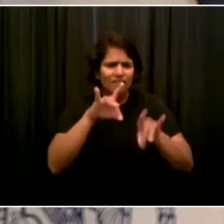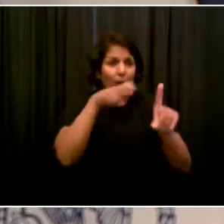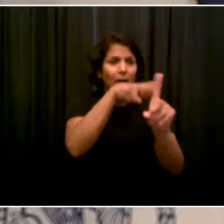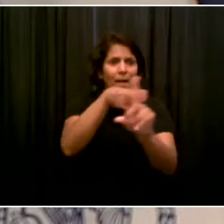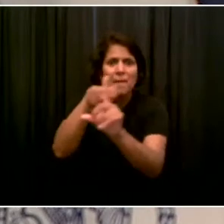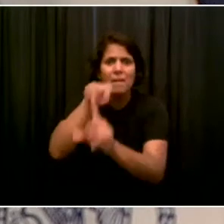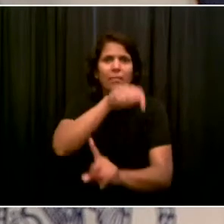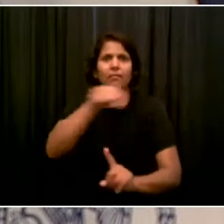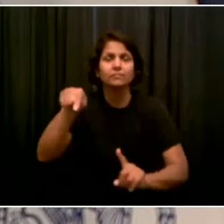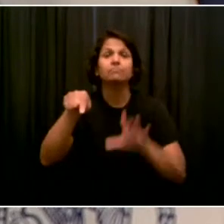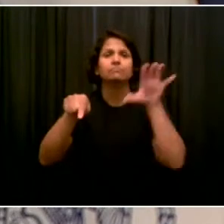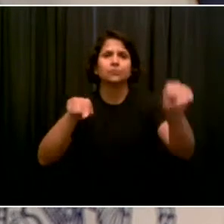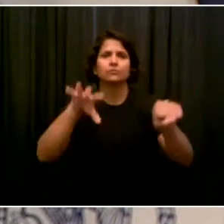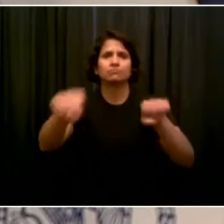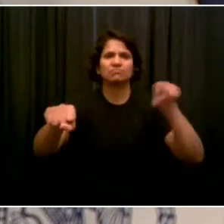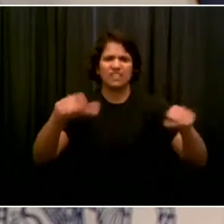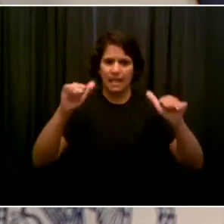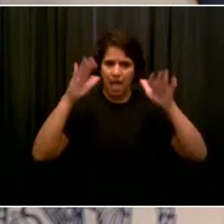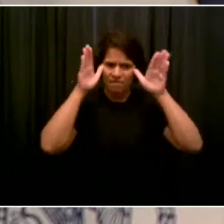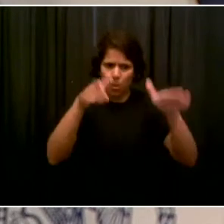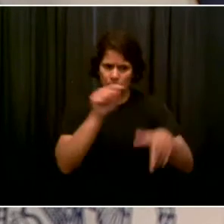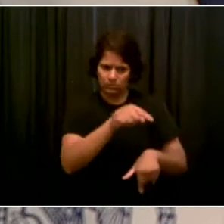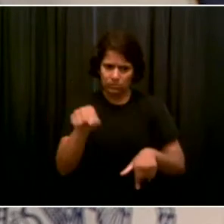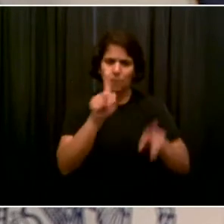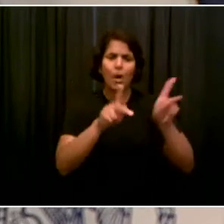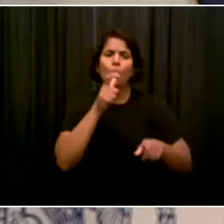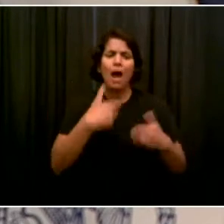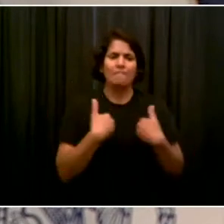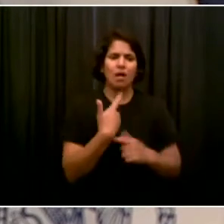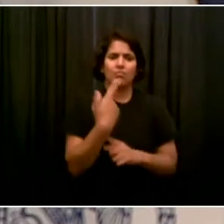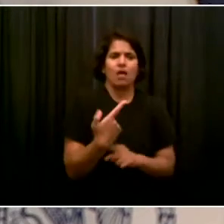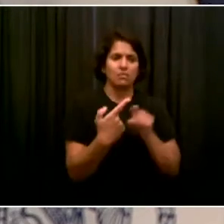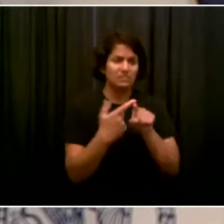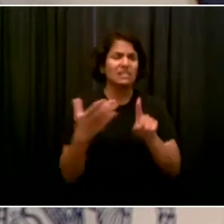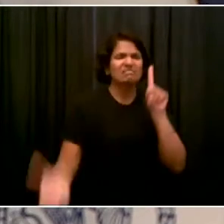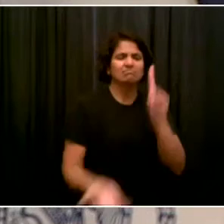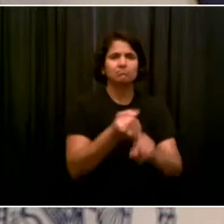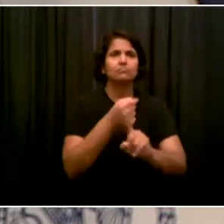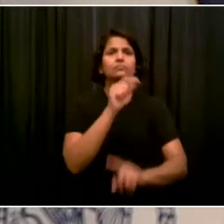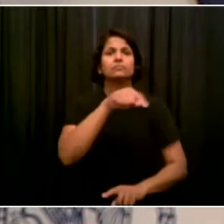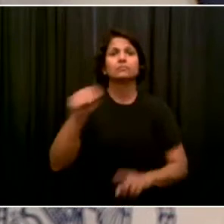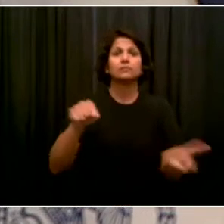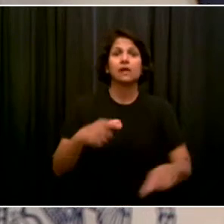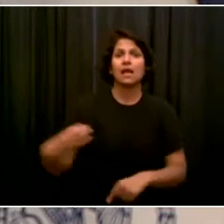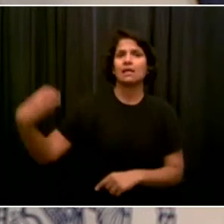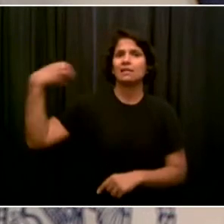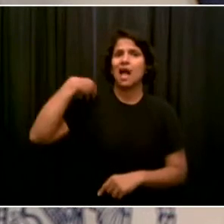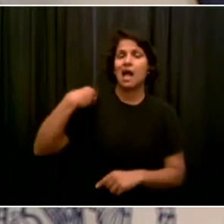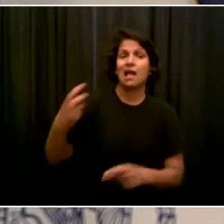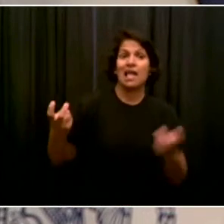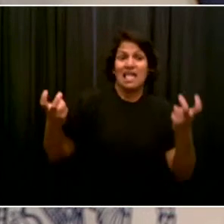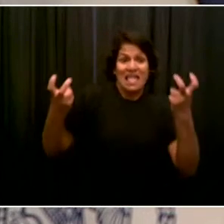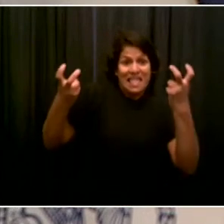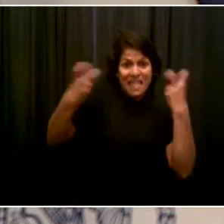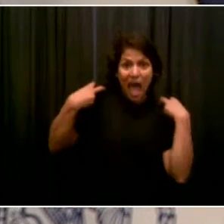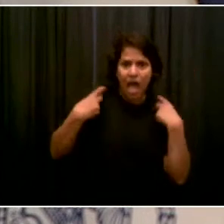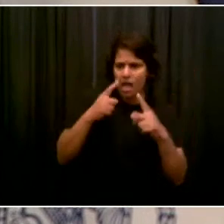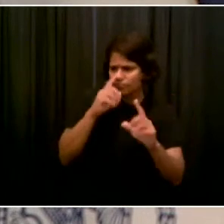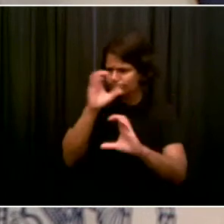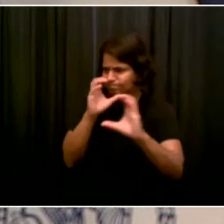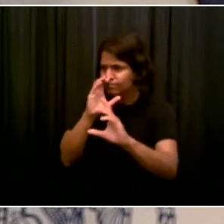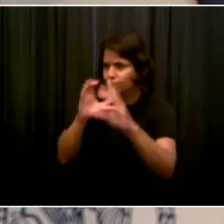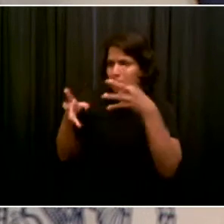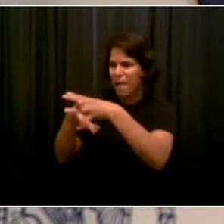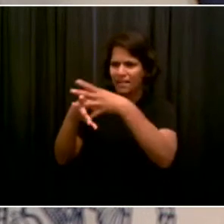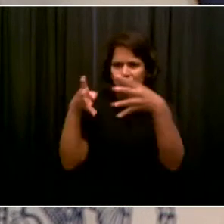your eyes over the coming weeks. The NYPD is on the march. Communities are on the march to make a